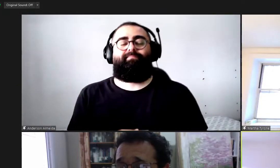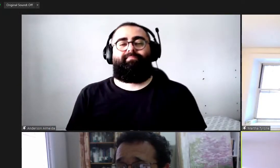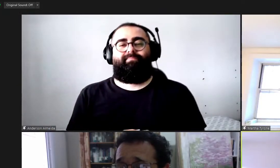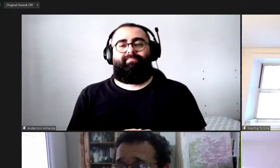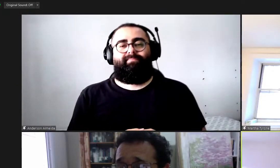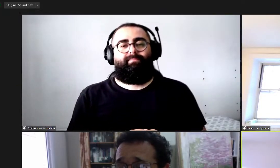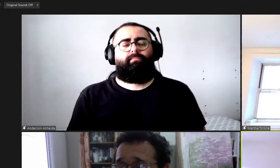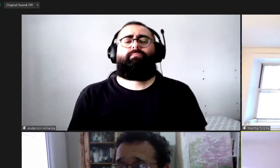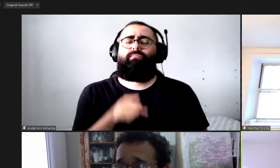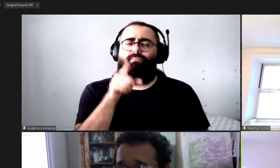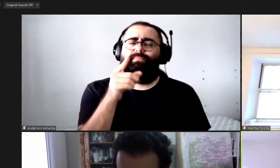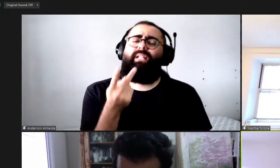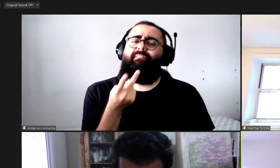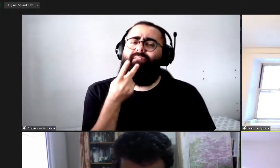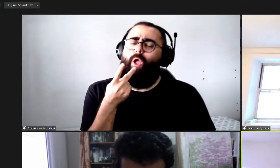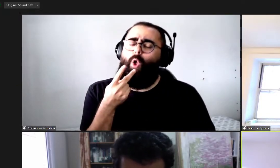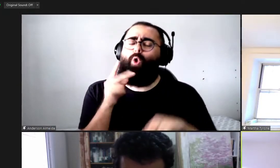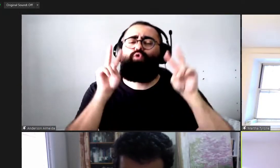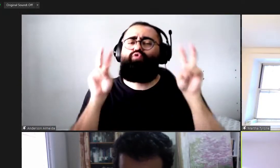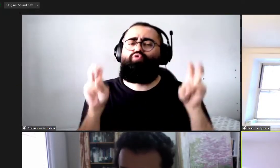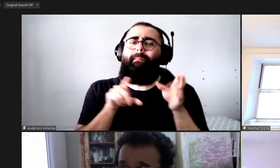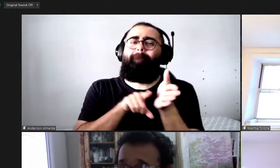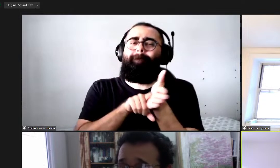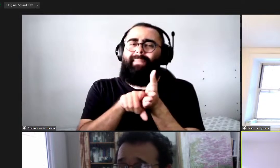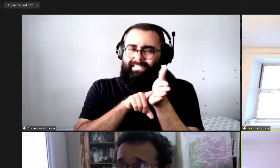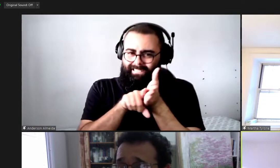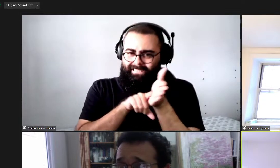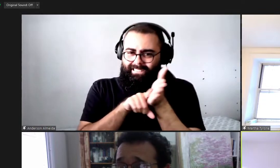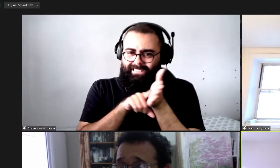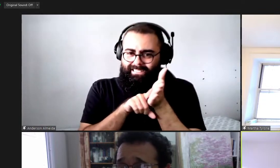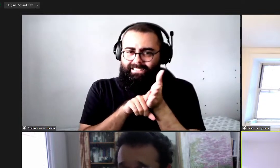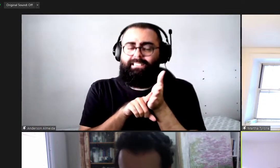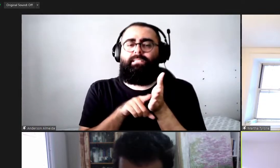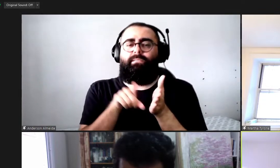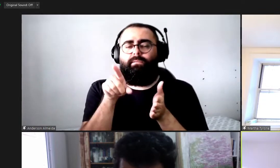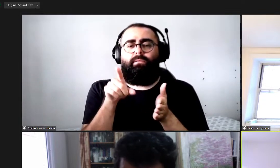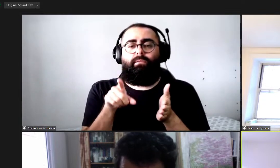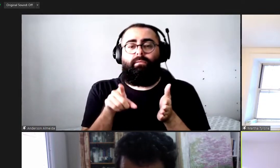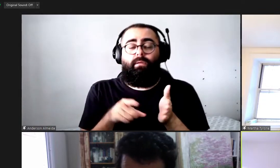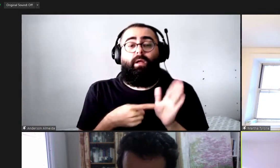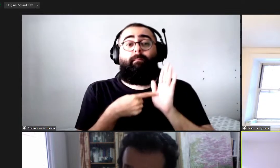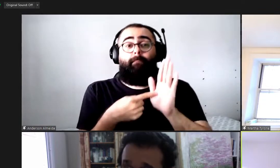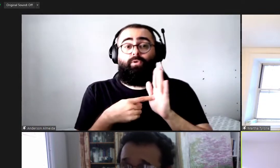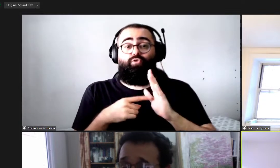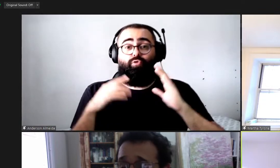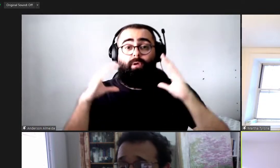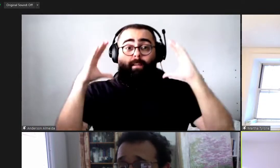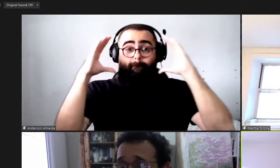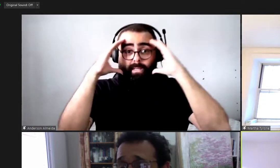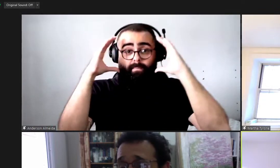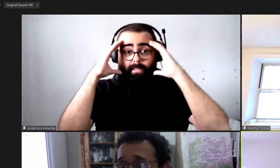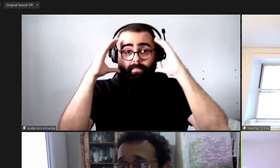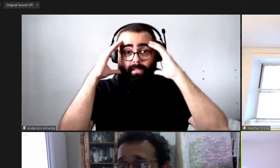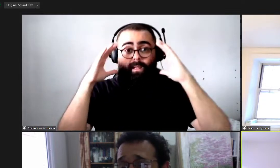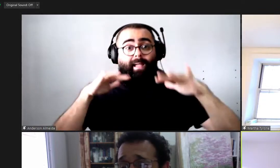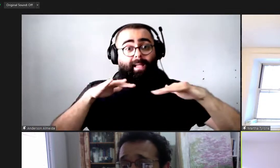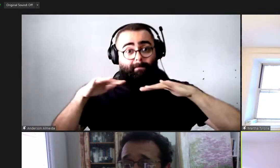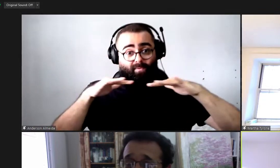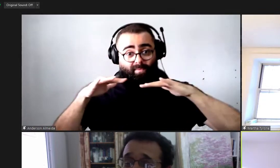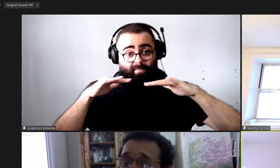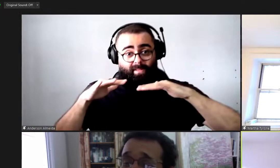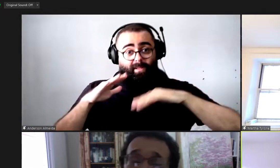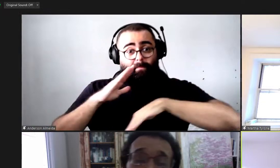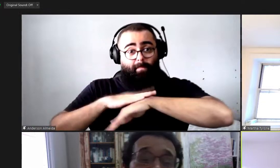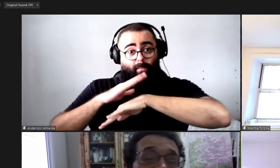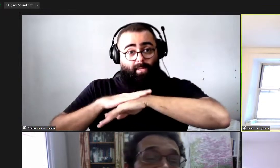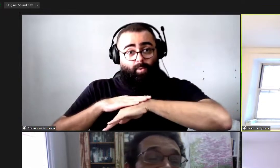You mentioned a study that shows that the head moves during the production of